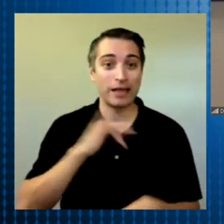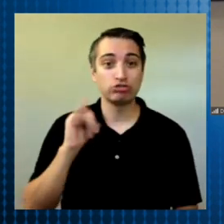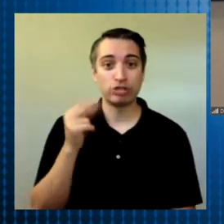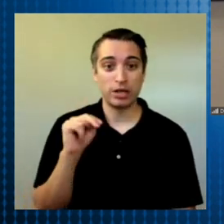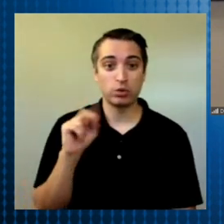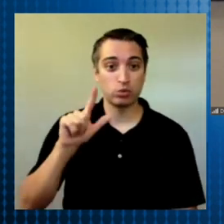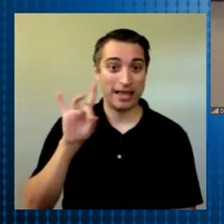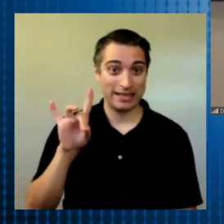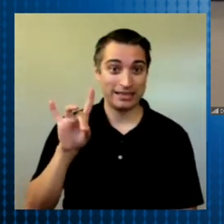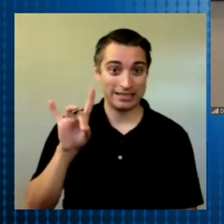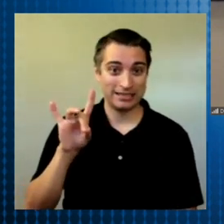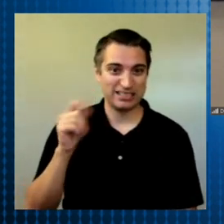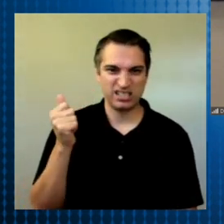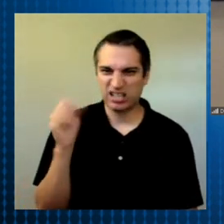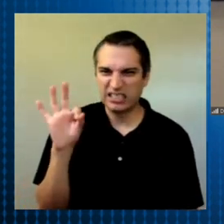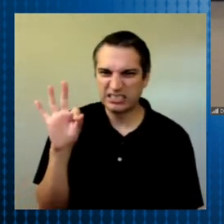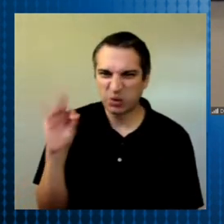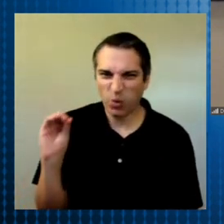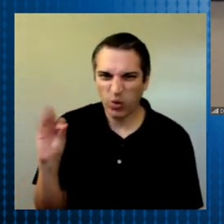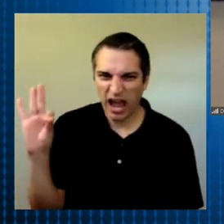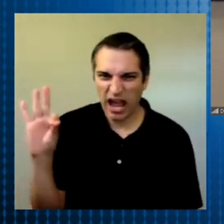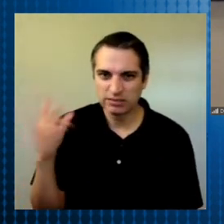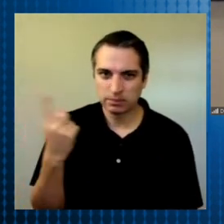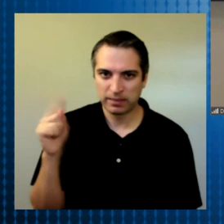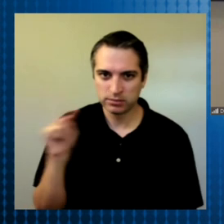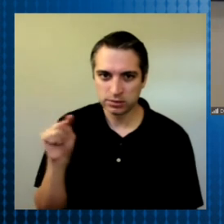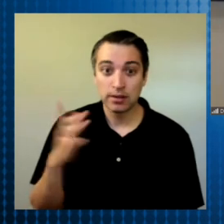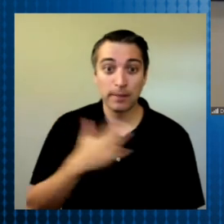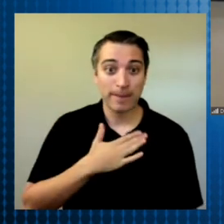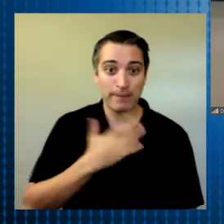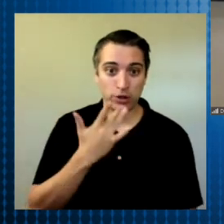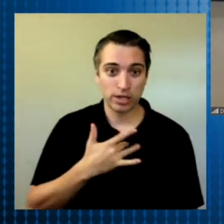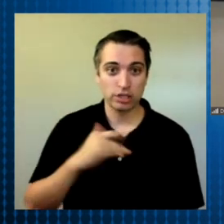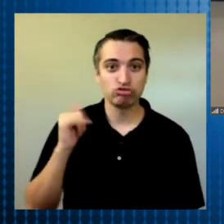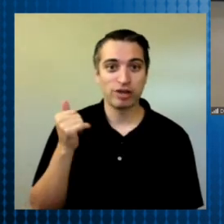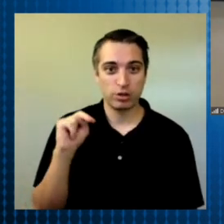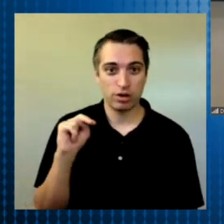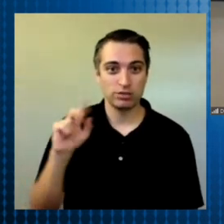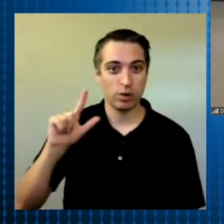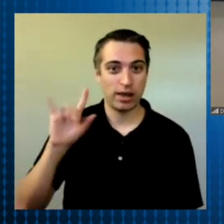January 28, 1909 or something like that. And my birthday is January 28th.